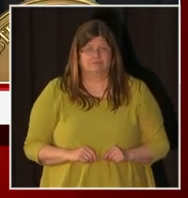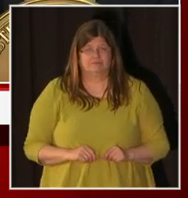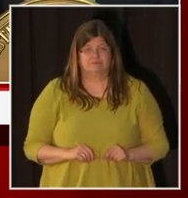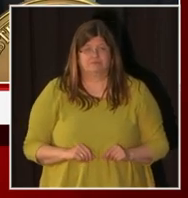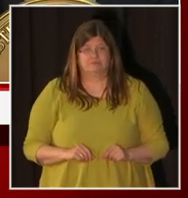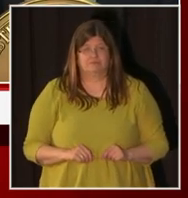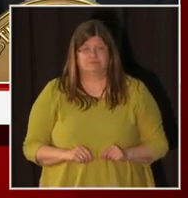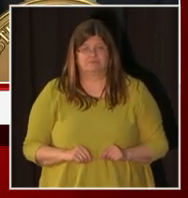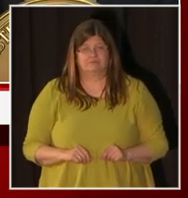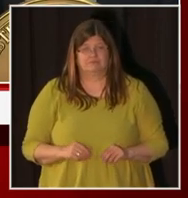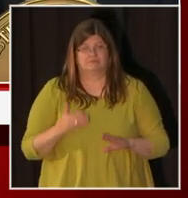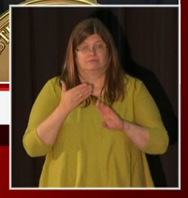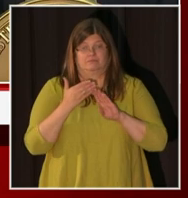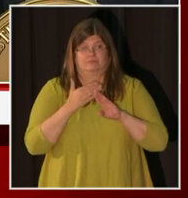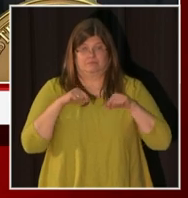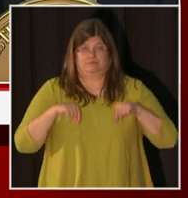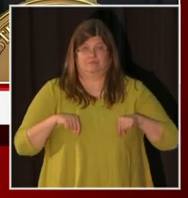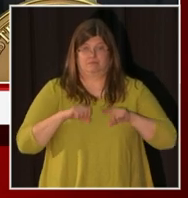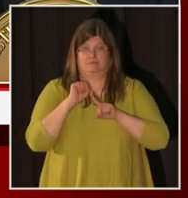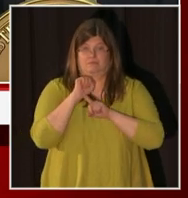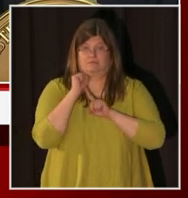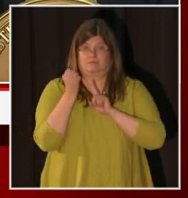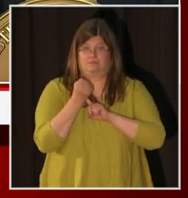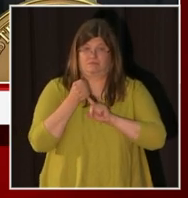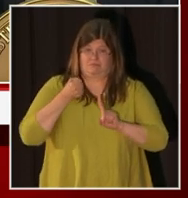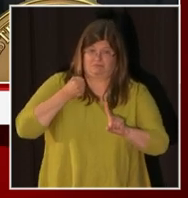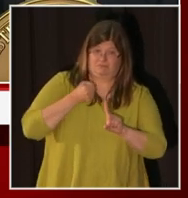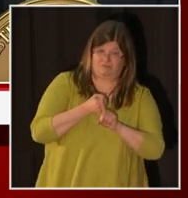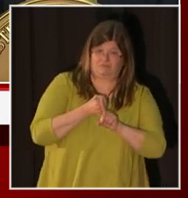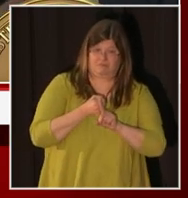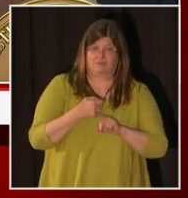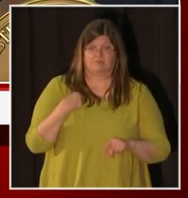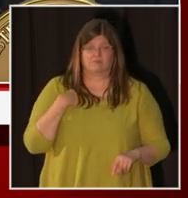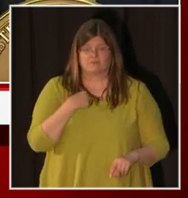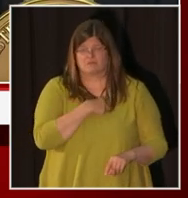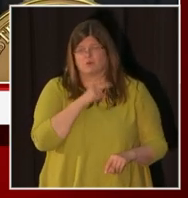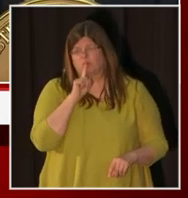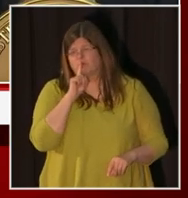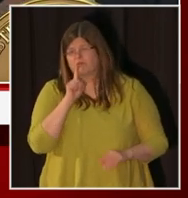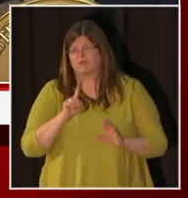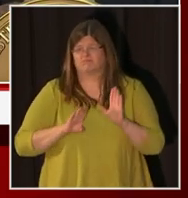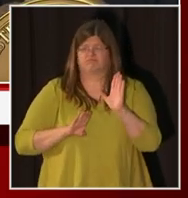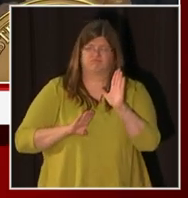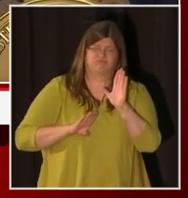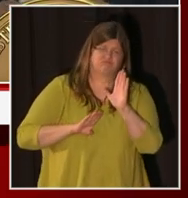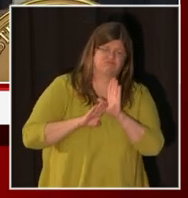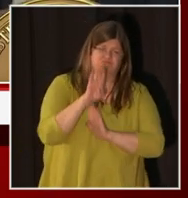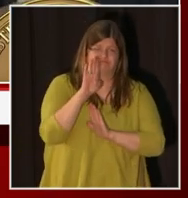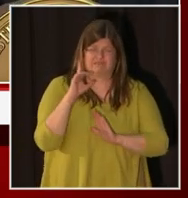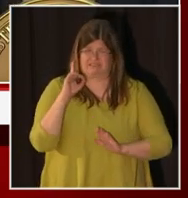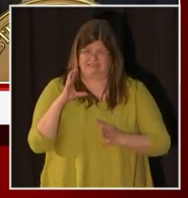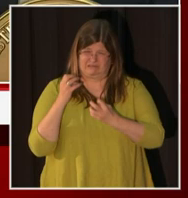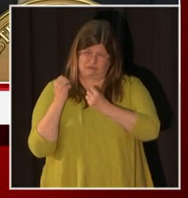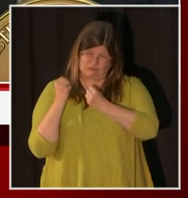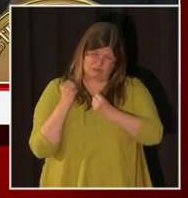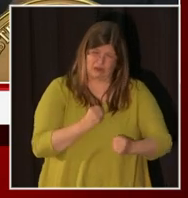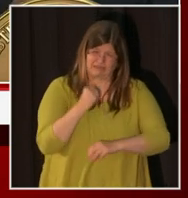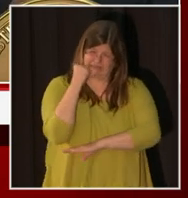this pandemic, we were a growing, thriving city that was very secure